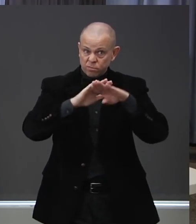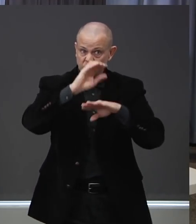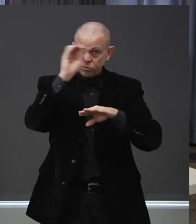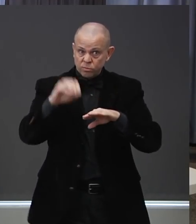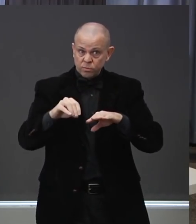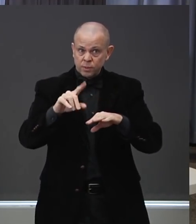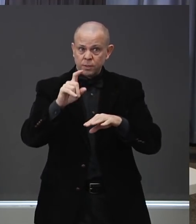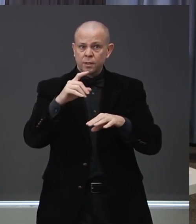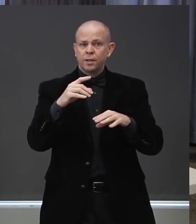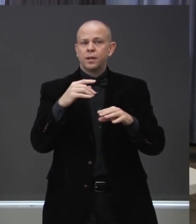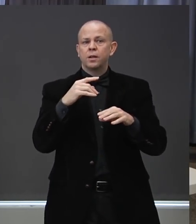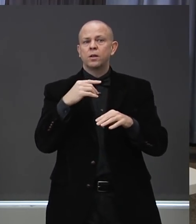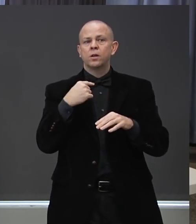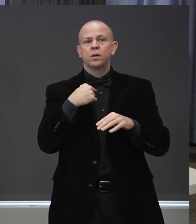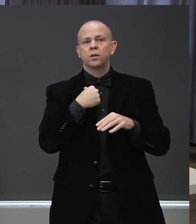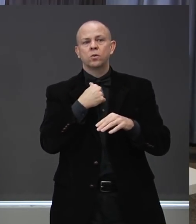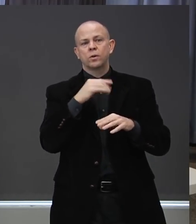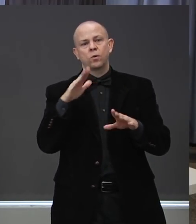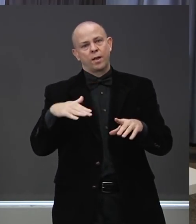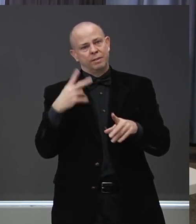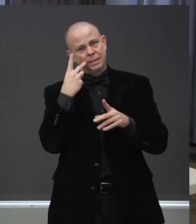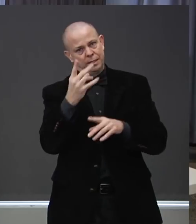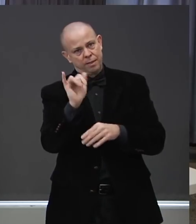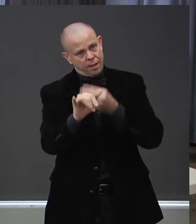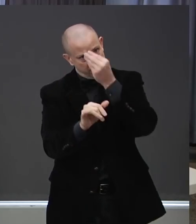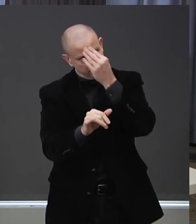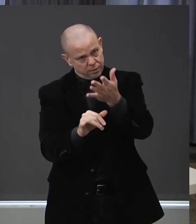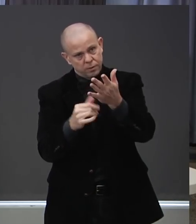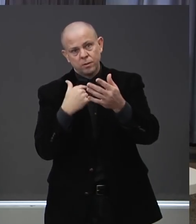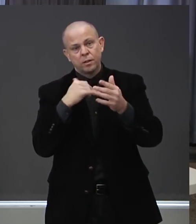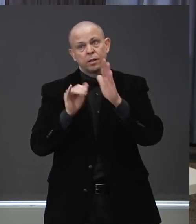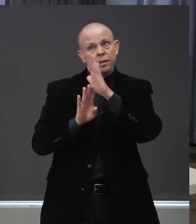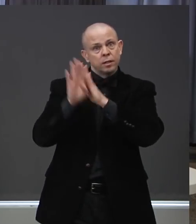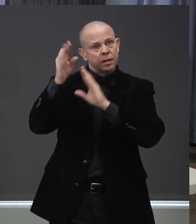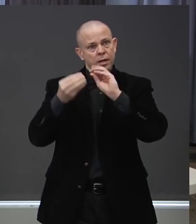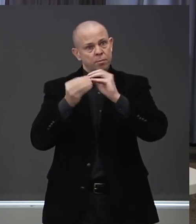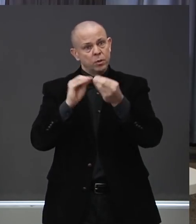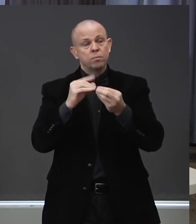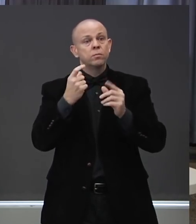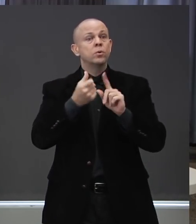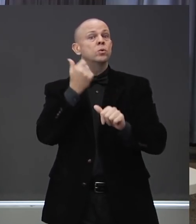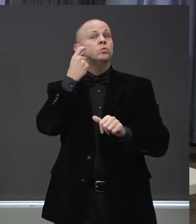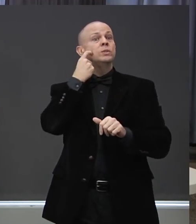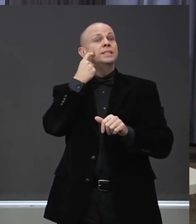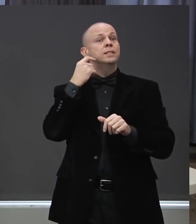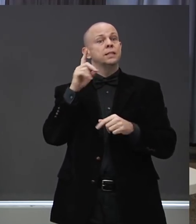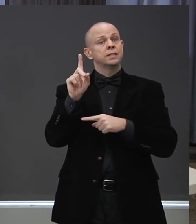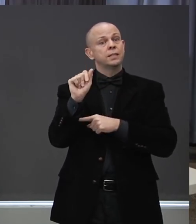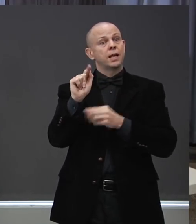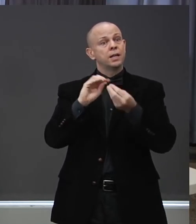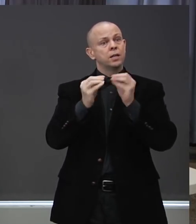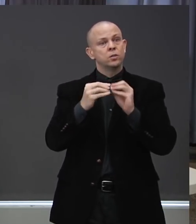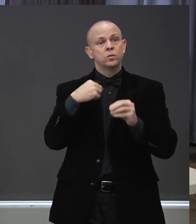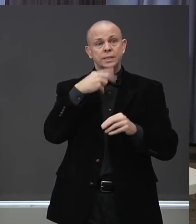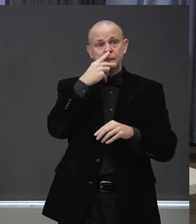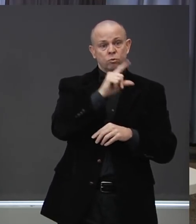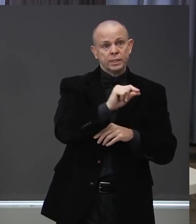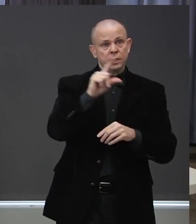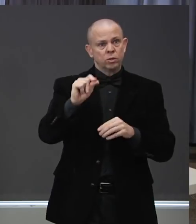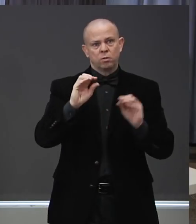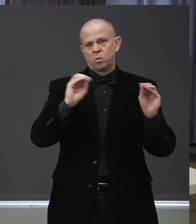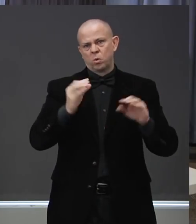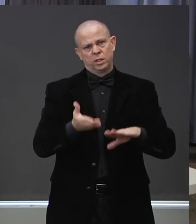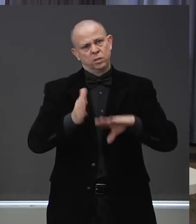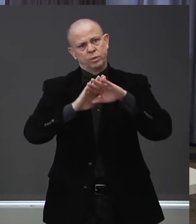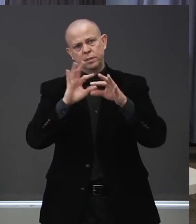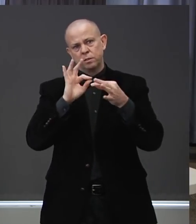suicides in general in Oregon. We've looked at the most recent data we have, and there is no increase in 2020. We're keeping an eye on